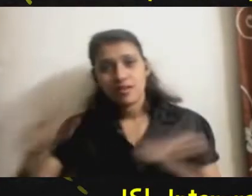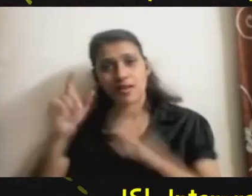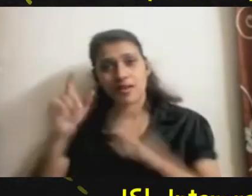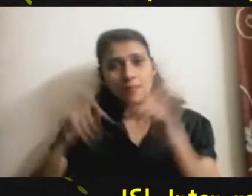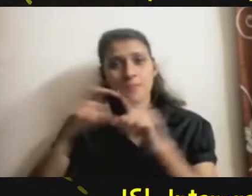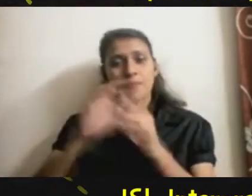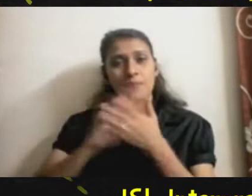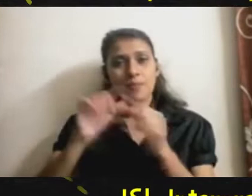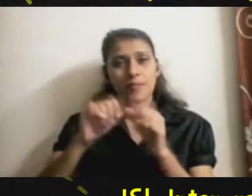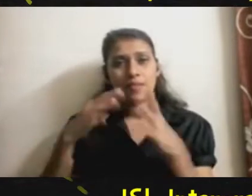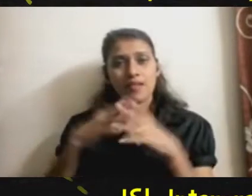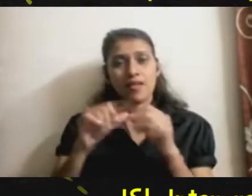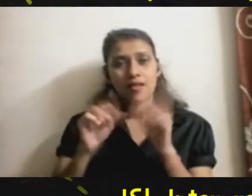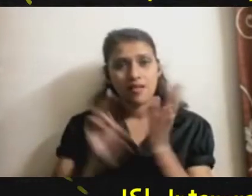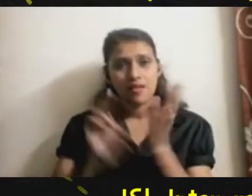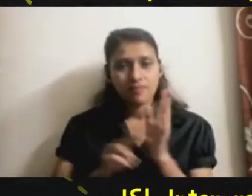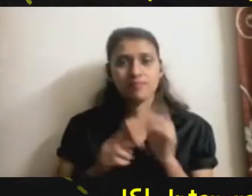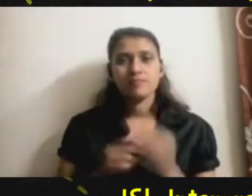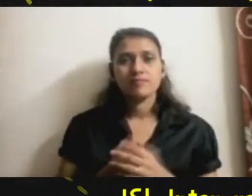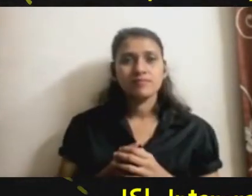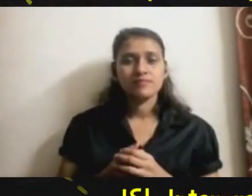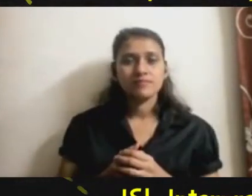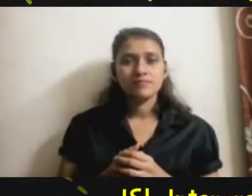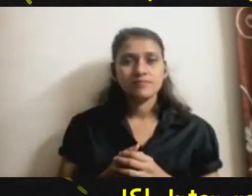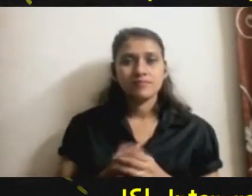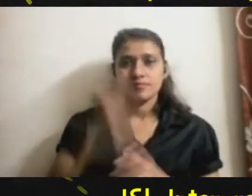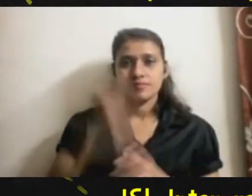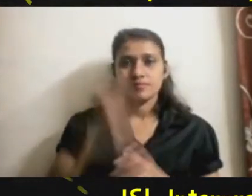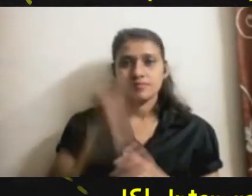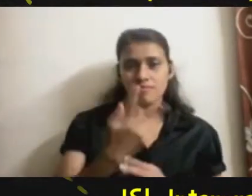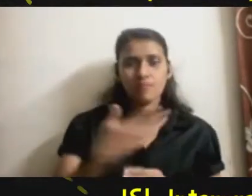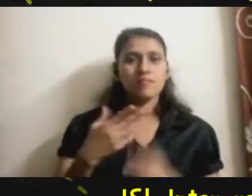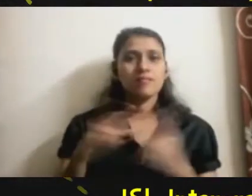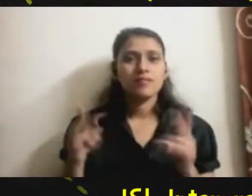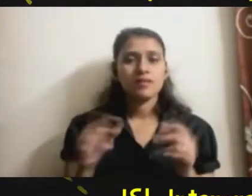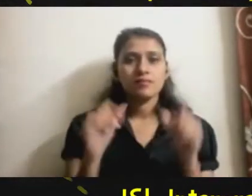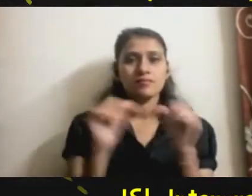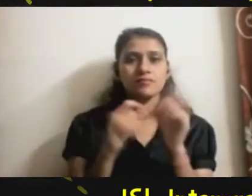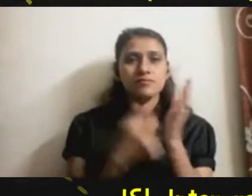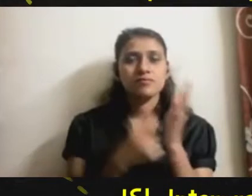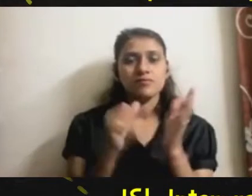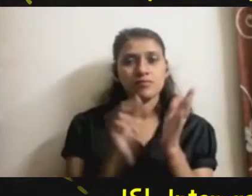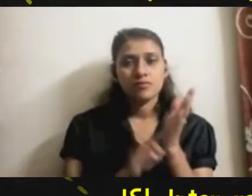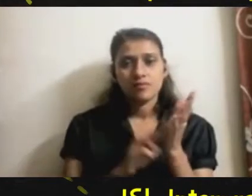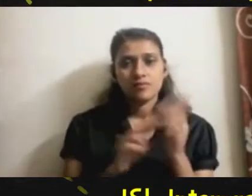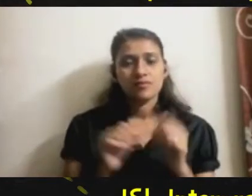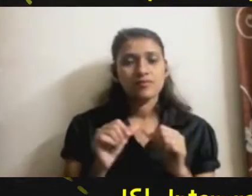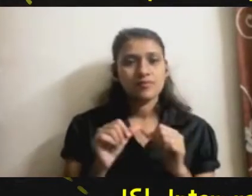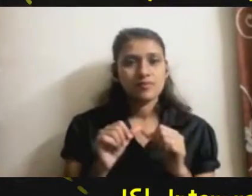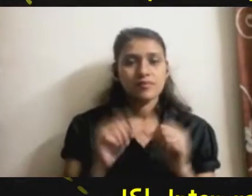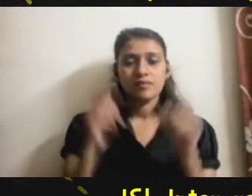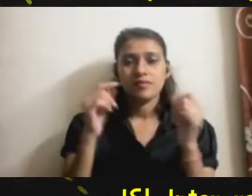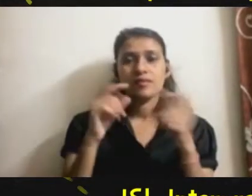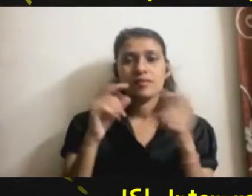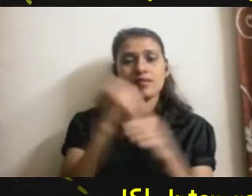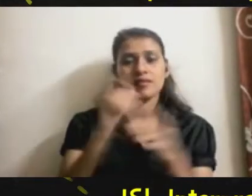and Arvind Karthik. Illustrated by Anjora Norona, Kanatu Jimo, Gitanjali Iyer, Habib